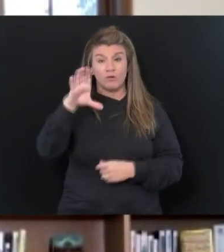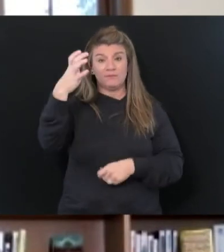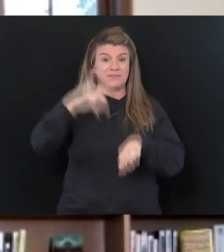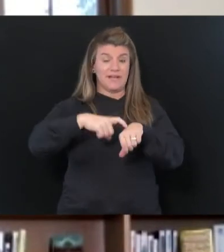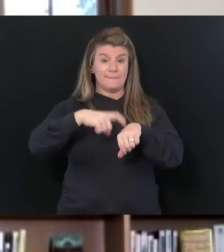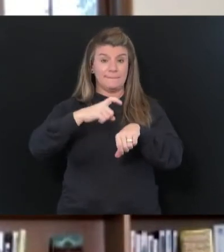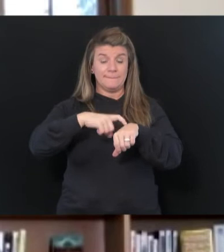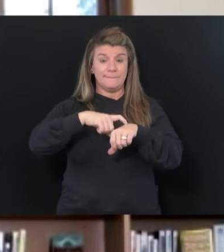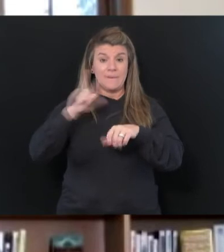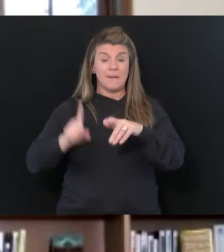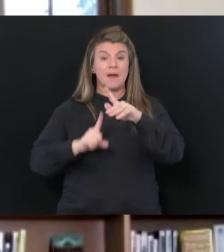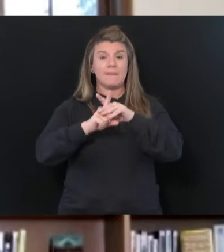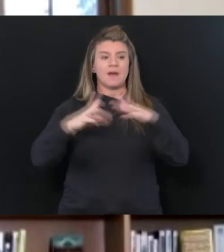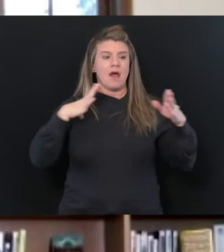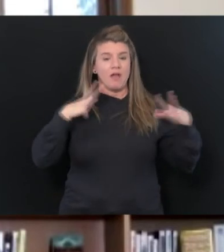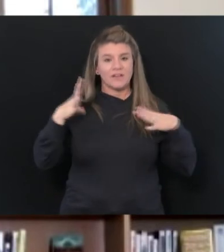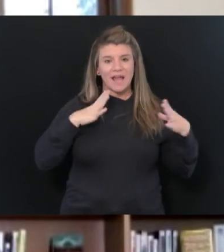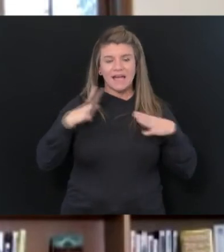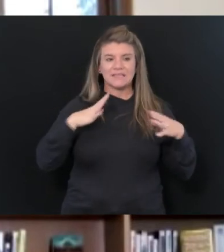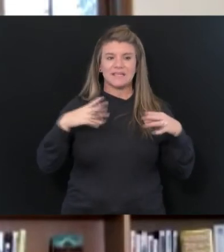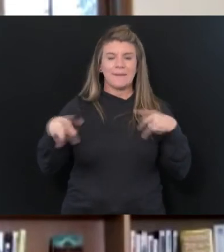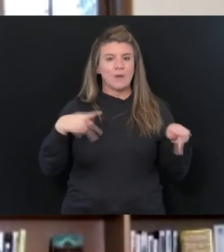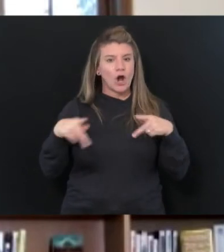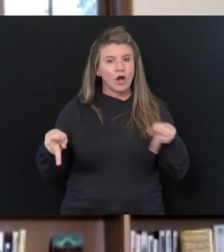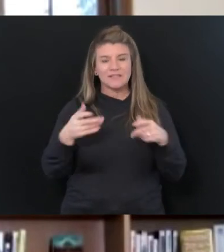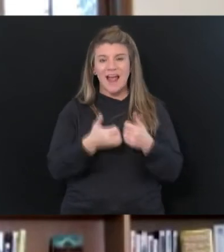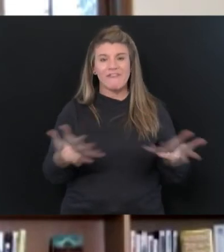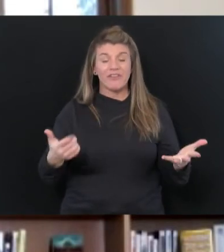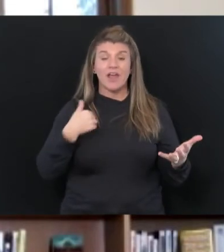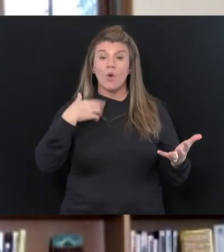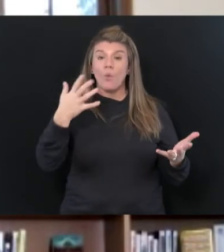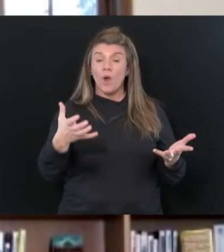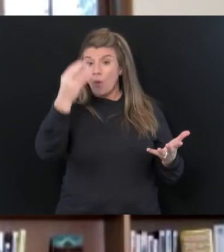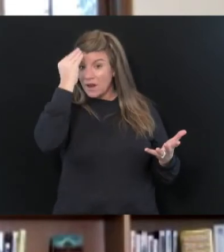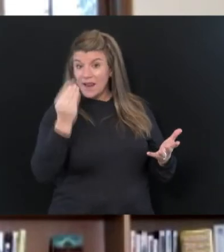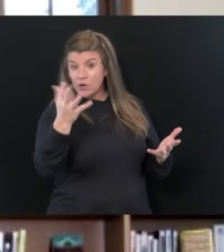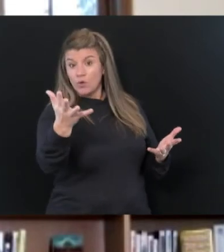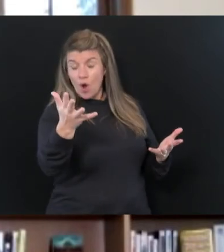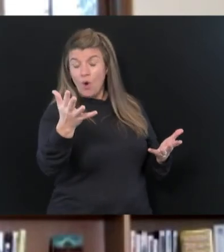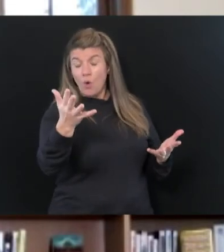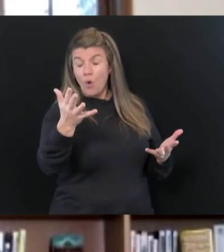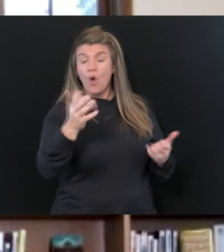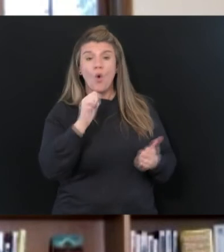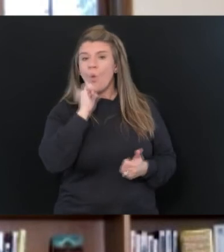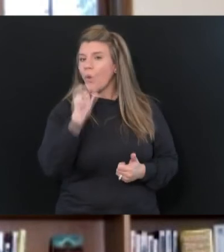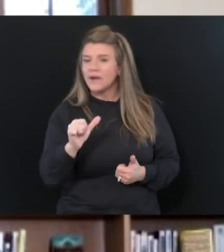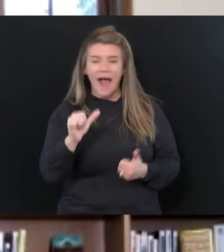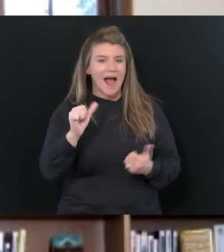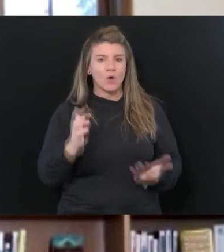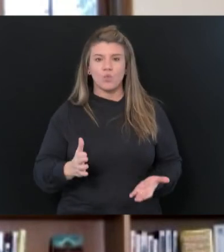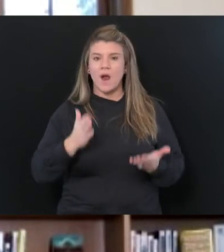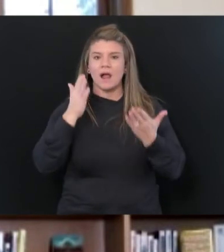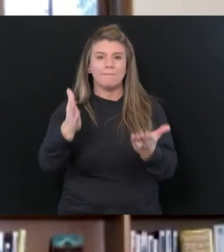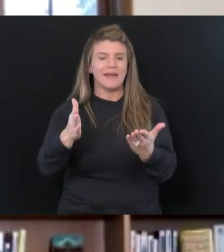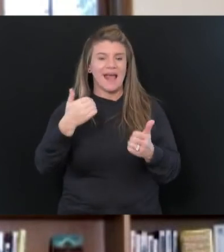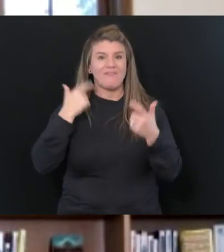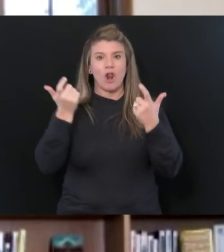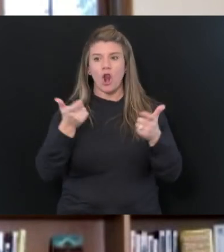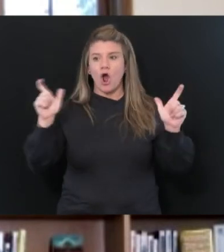coming up and holidays, parties and such, we wanted to bring this up. We do not recommend having large